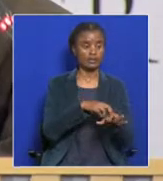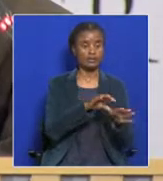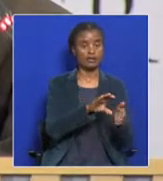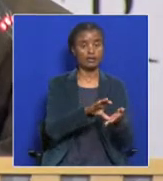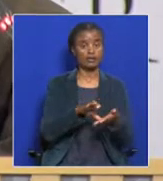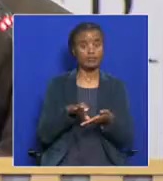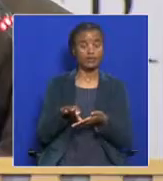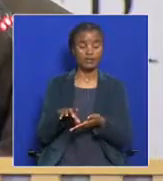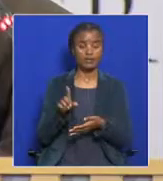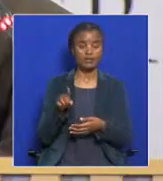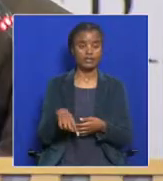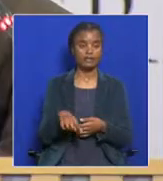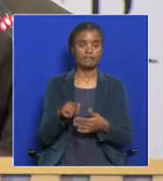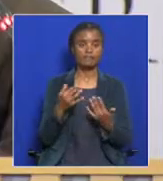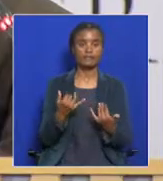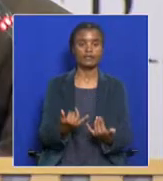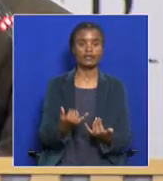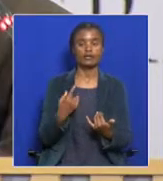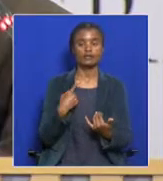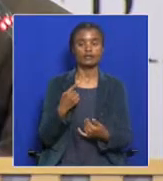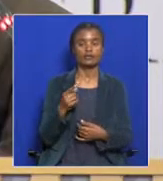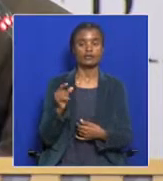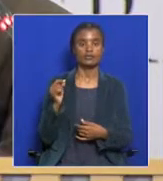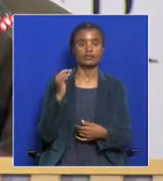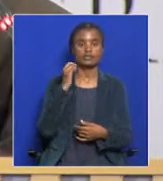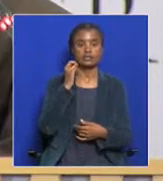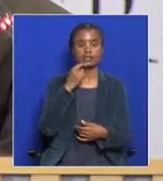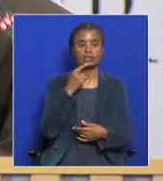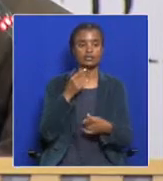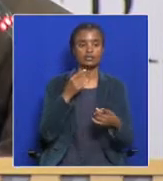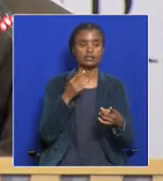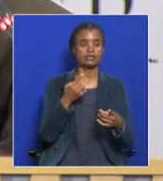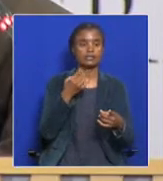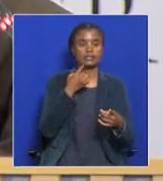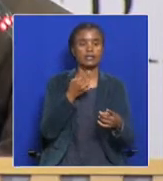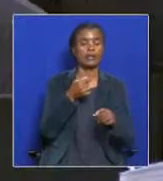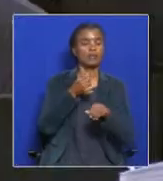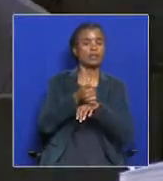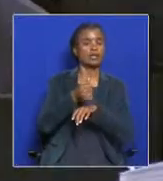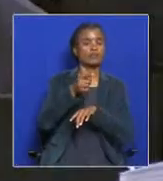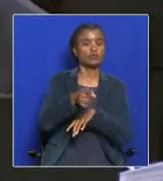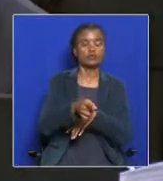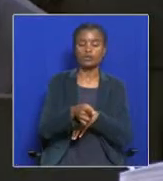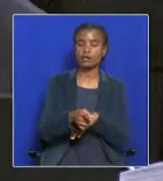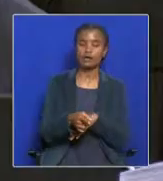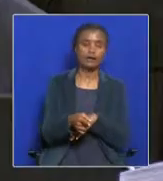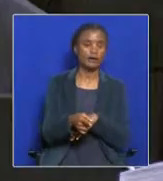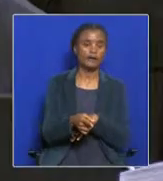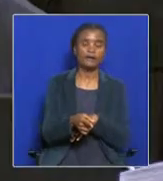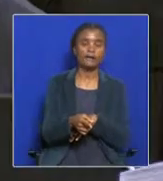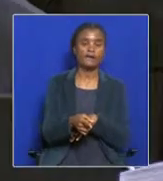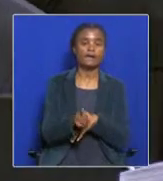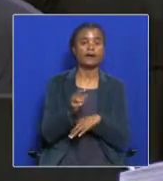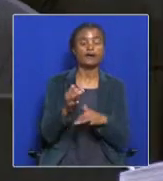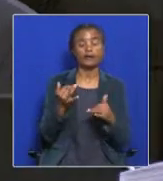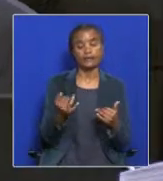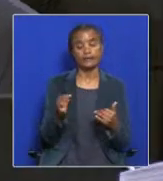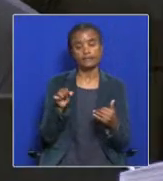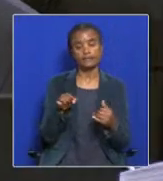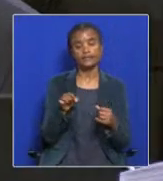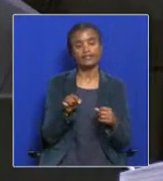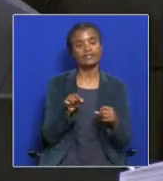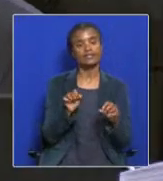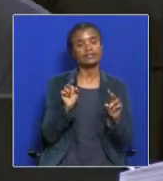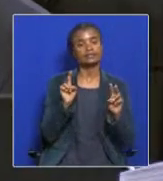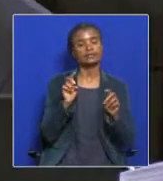and saying he threw you under the bus. Yes, this part about 5 exhibits and others being